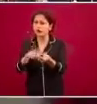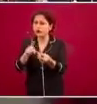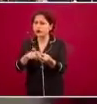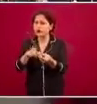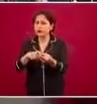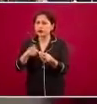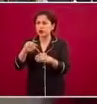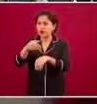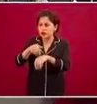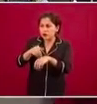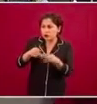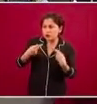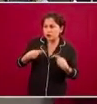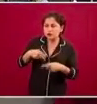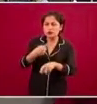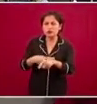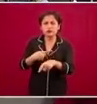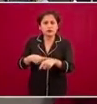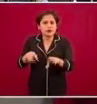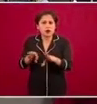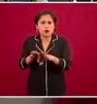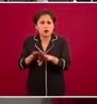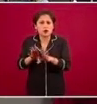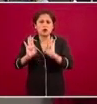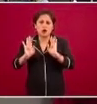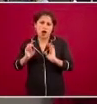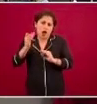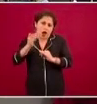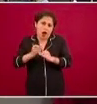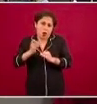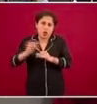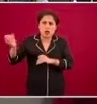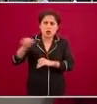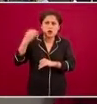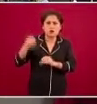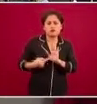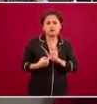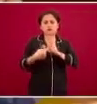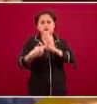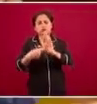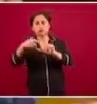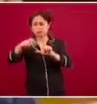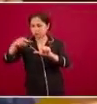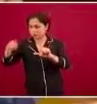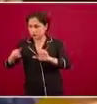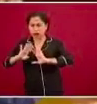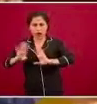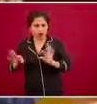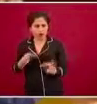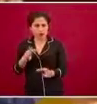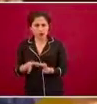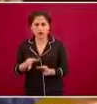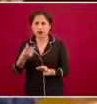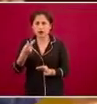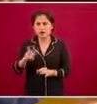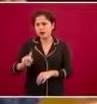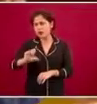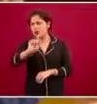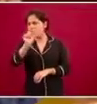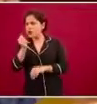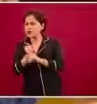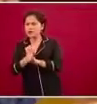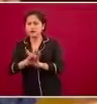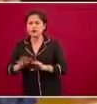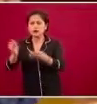how many people are infected, which means we have to only deal with the information of the charts that you are providing. So